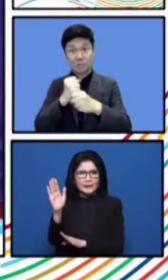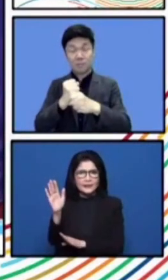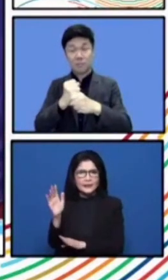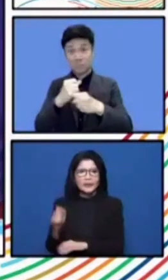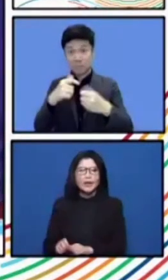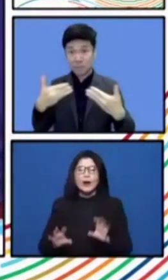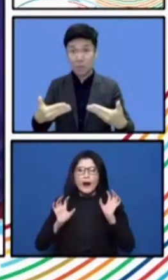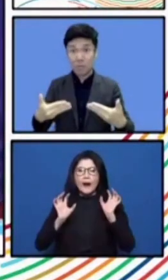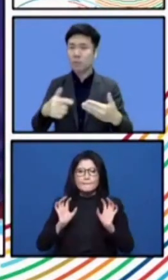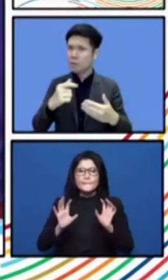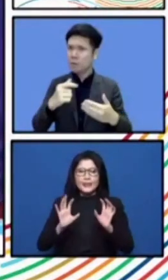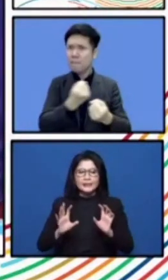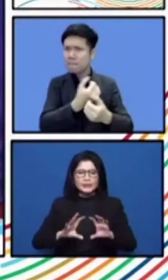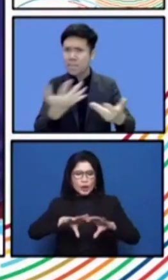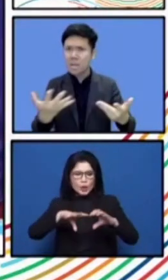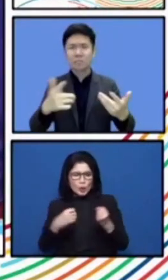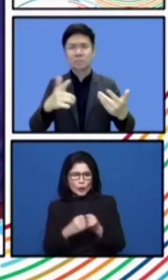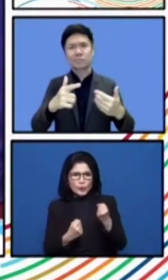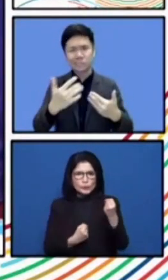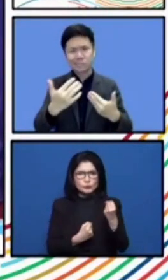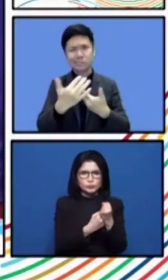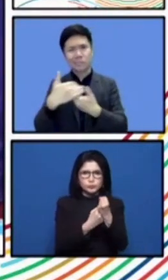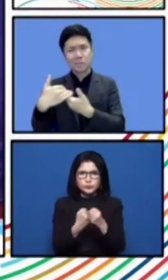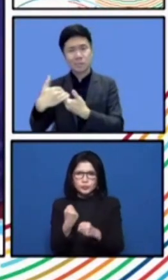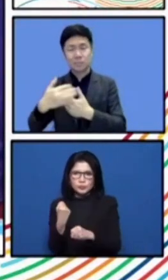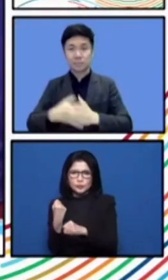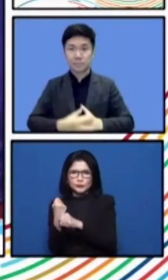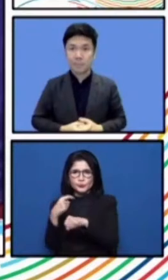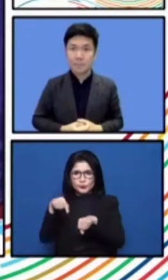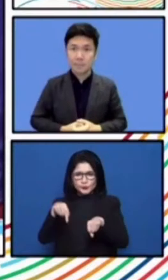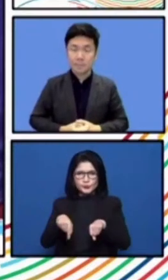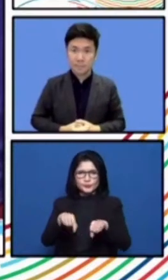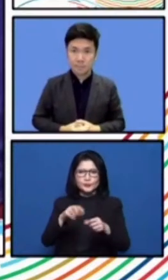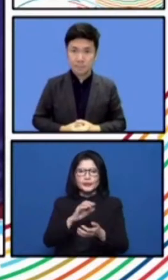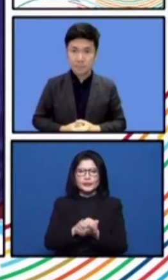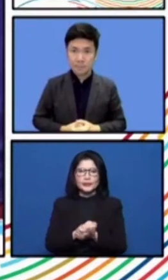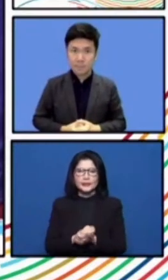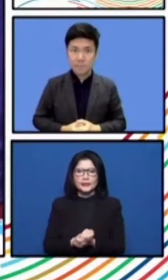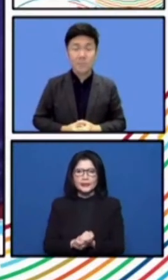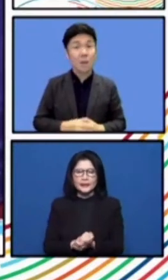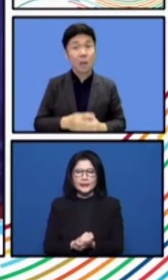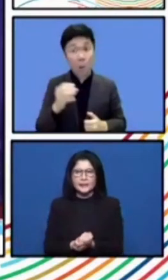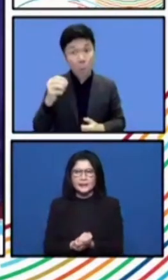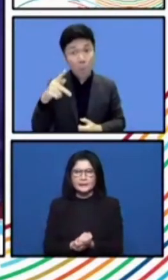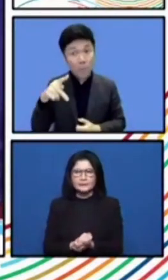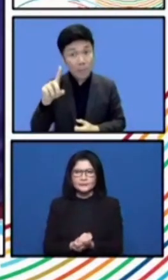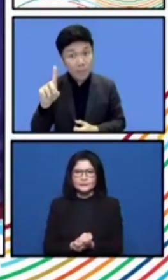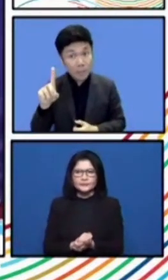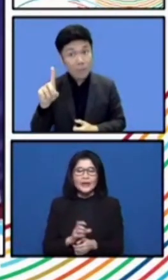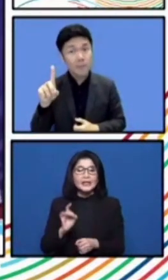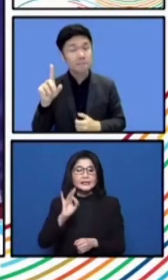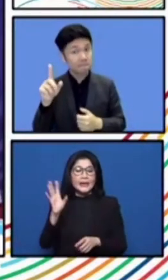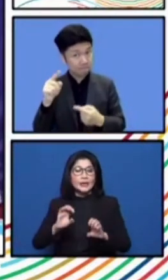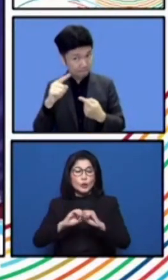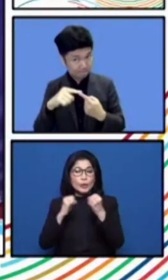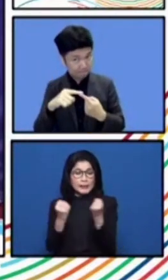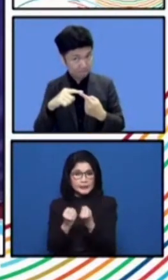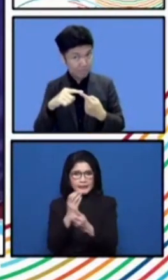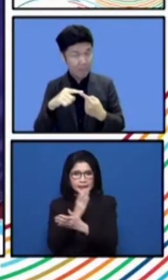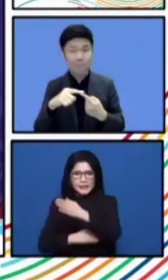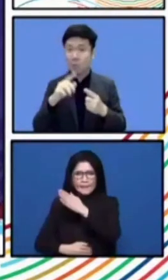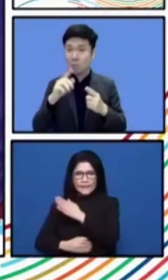we have not only uh opds but we also must remember the four piece